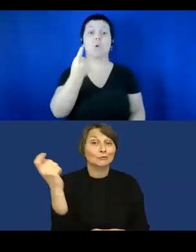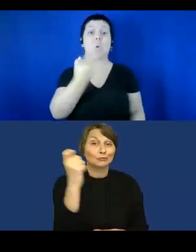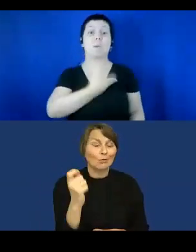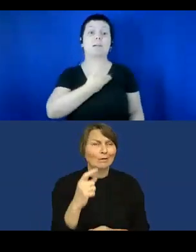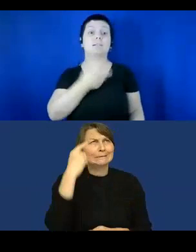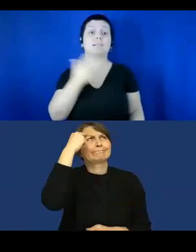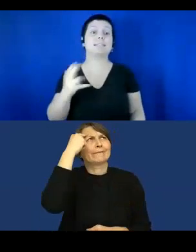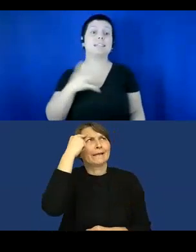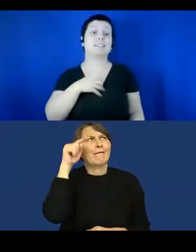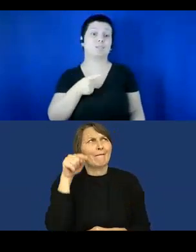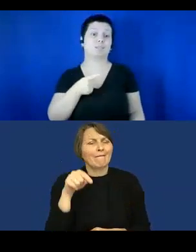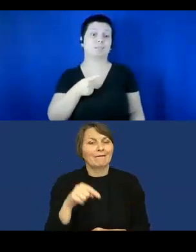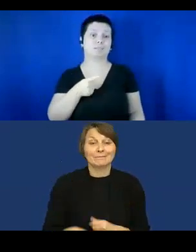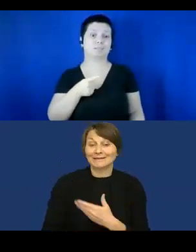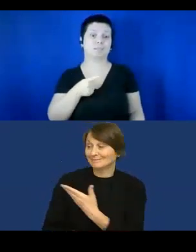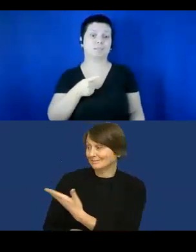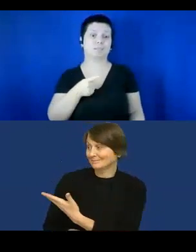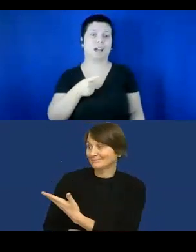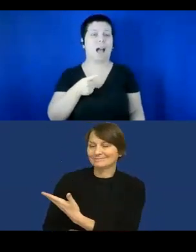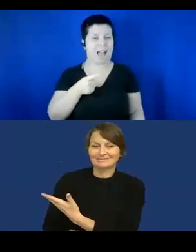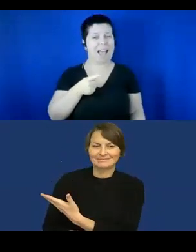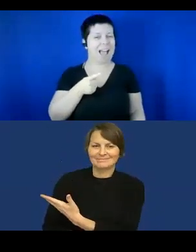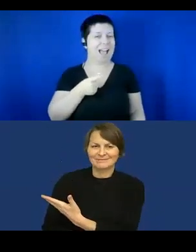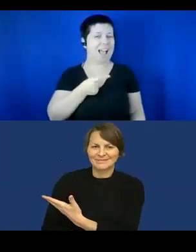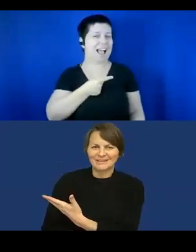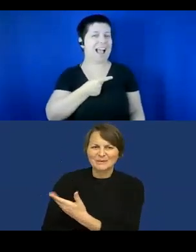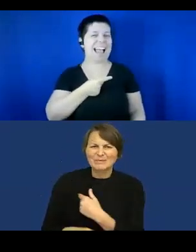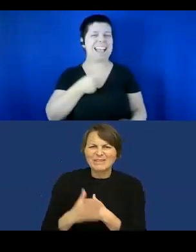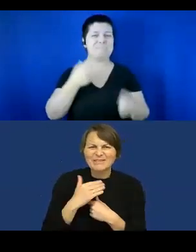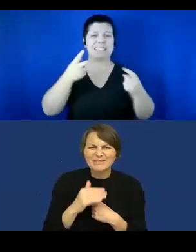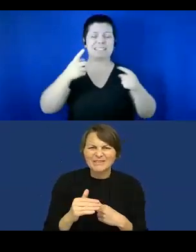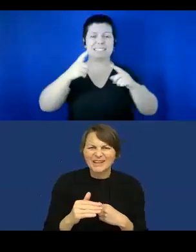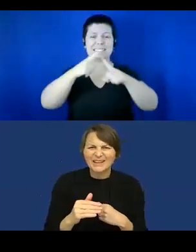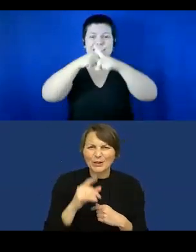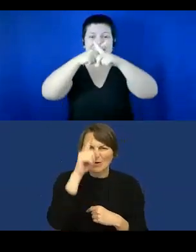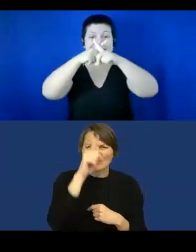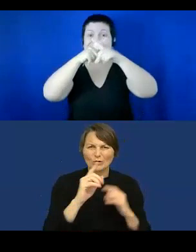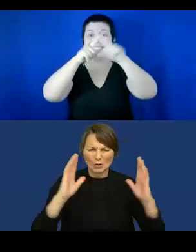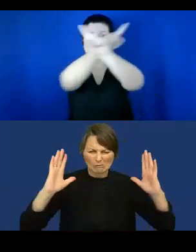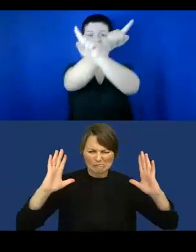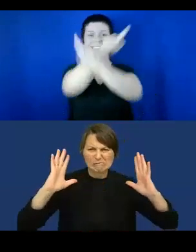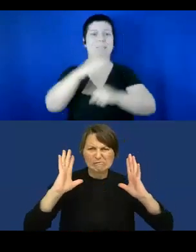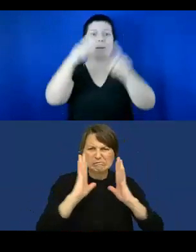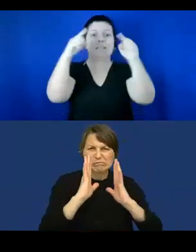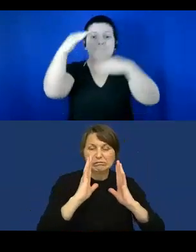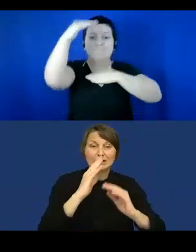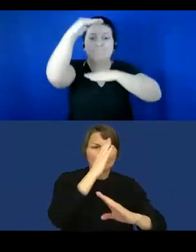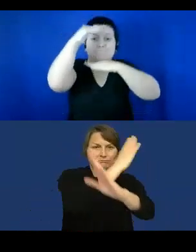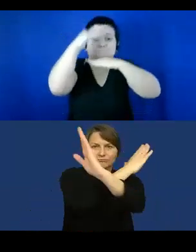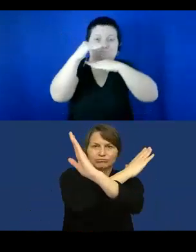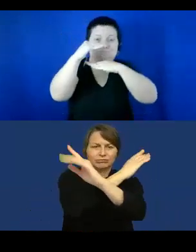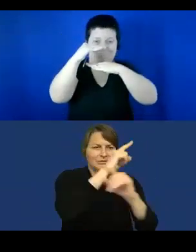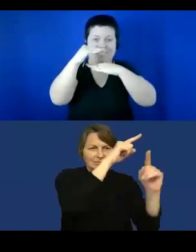a cross, but it is very compressed in the vertical direction. And